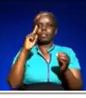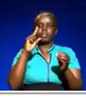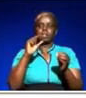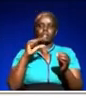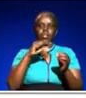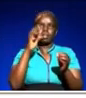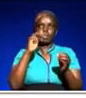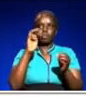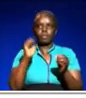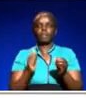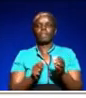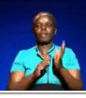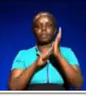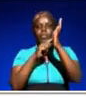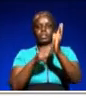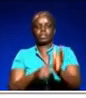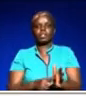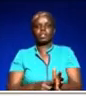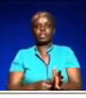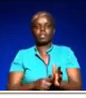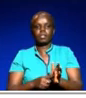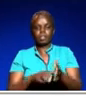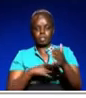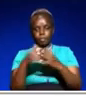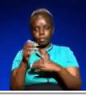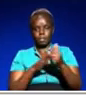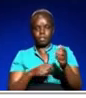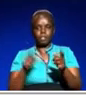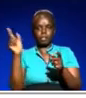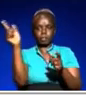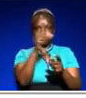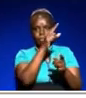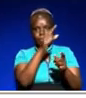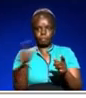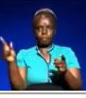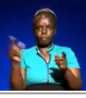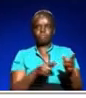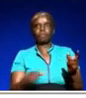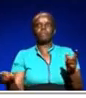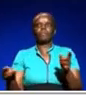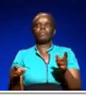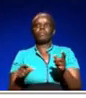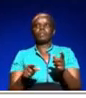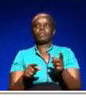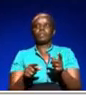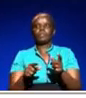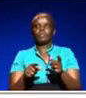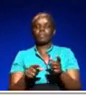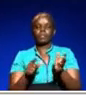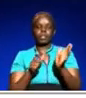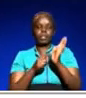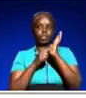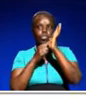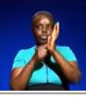is represented by the symbol as indicated there. This is the symbol